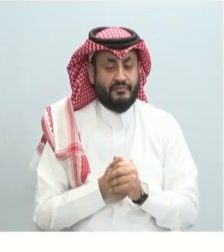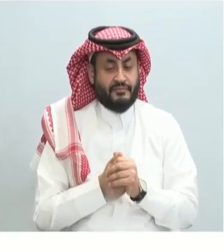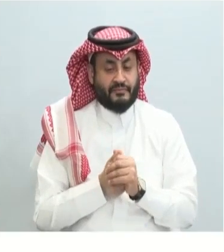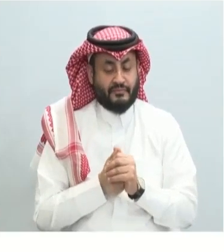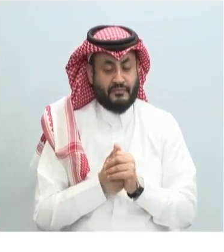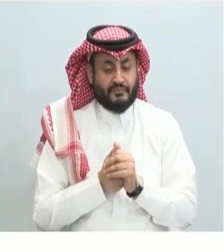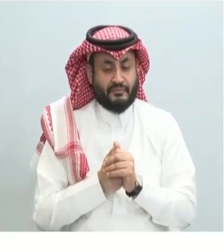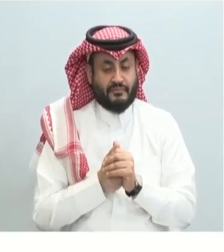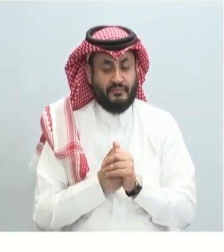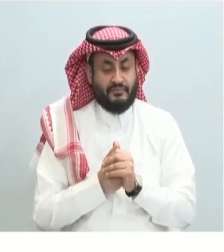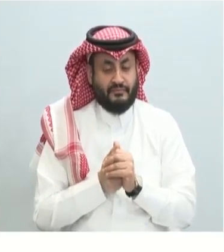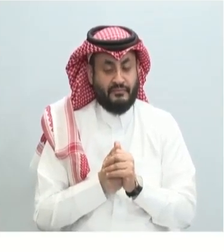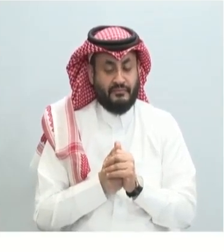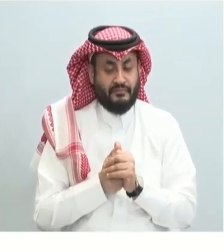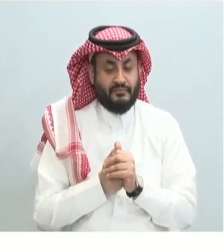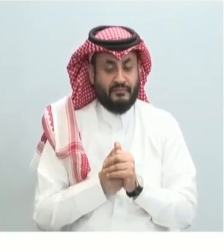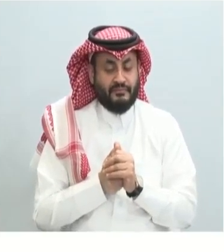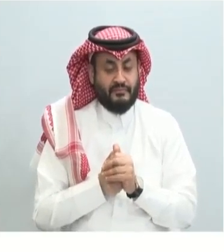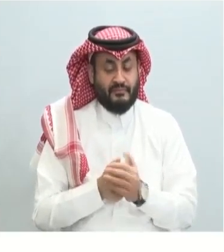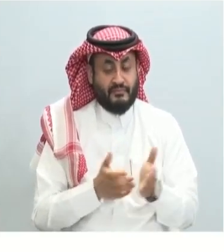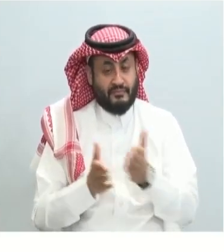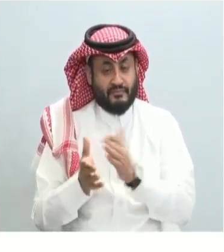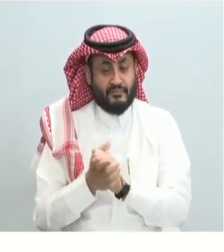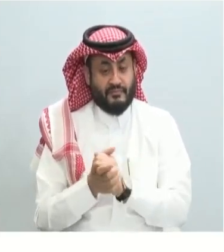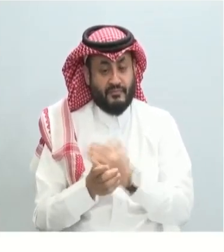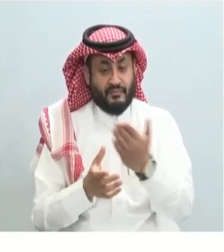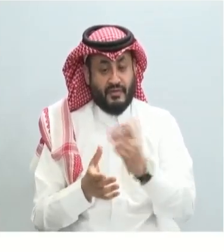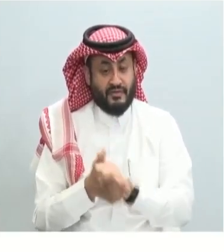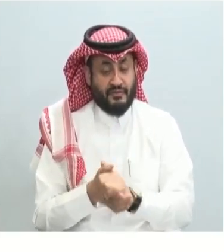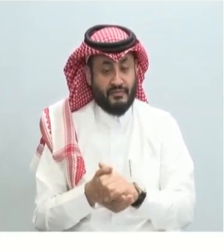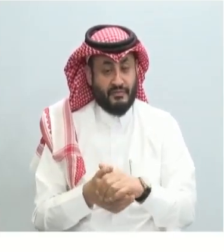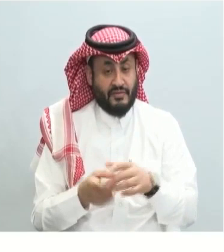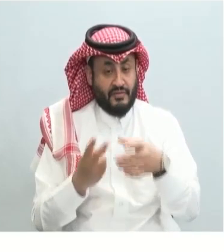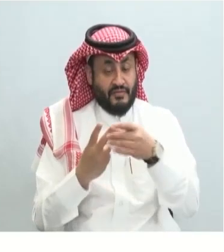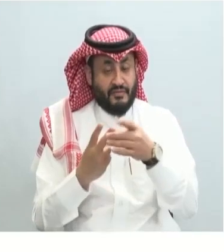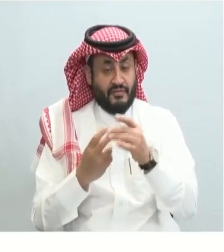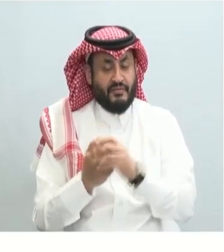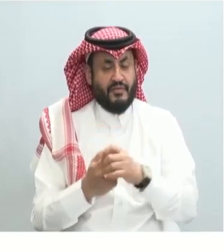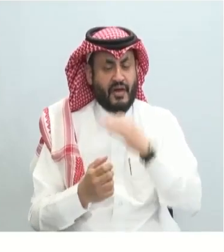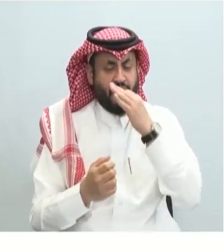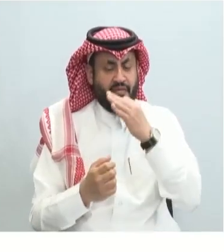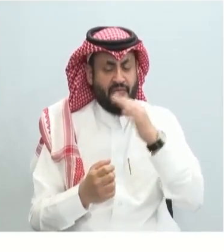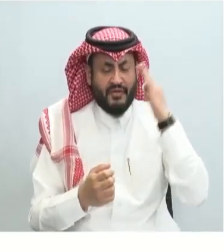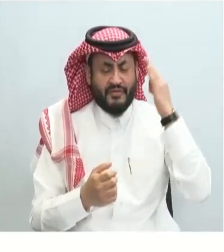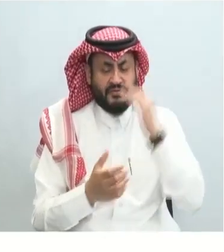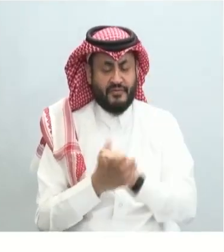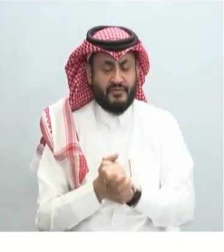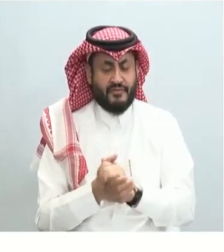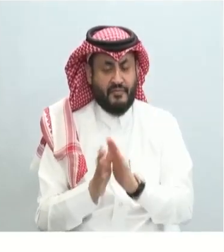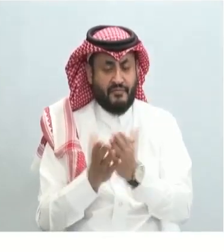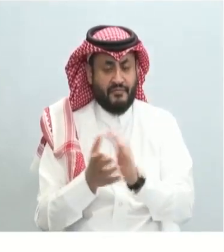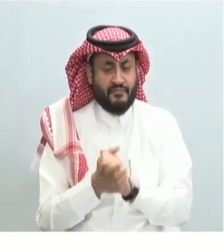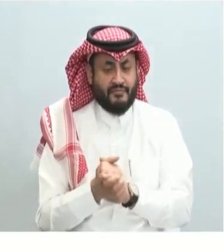continues. And after this, we had the lesson of rhythms and sounds on